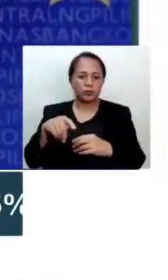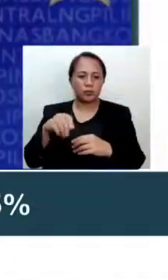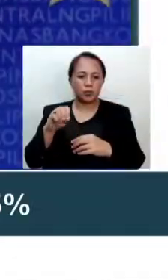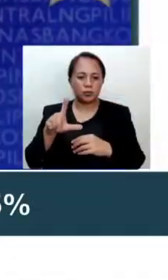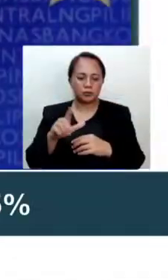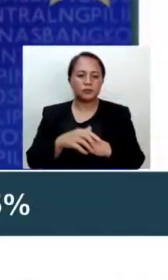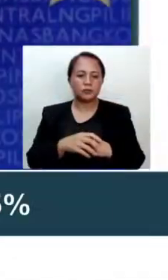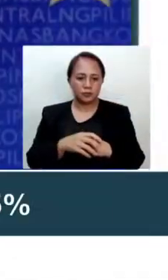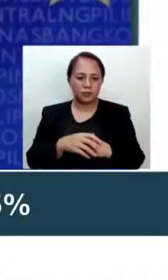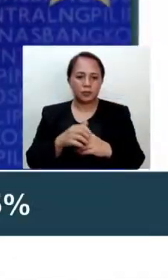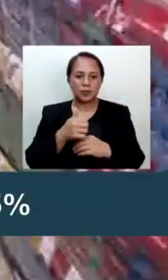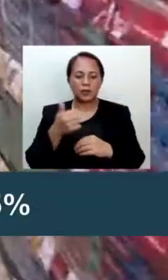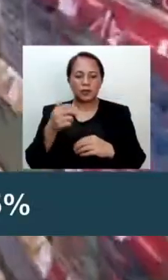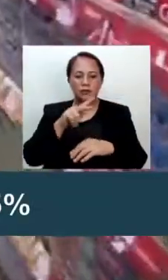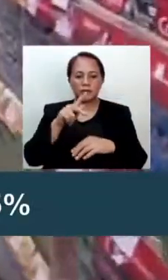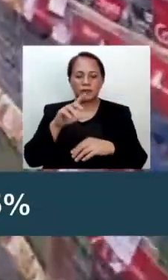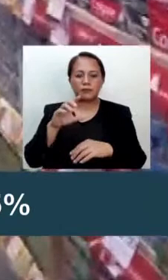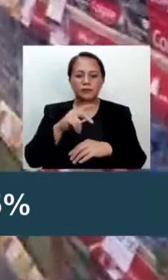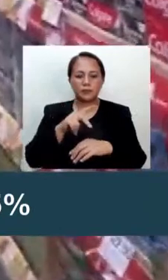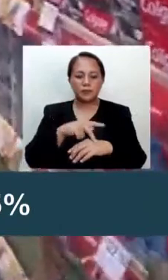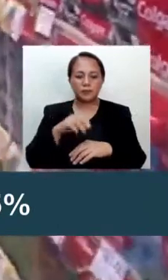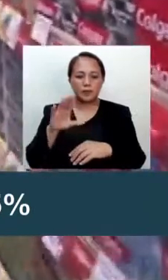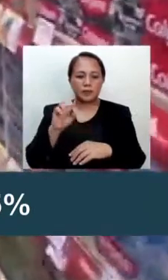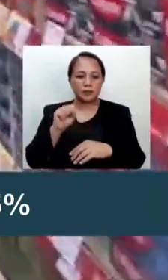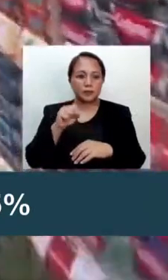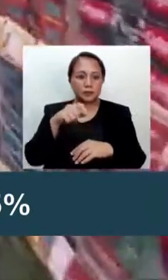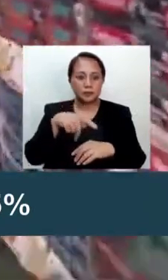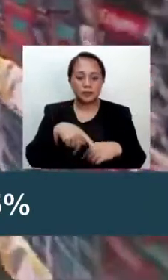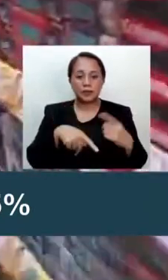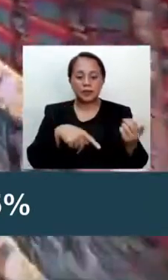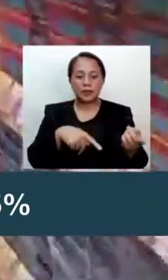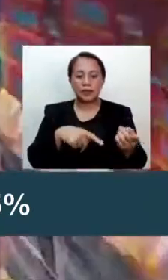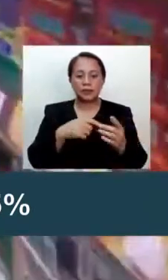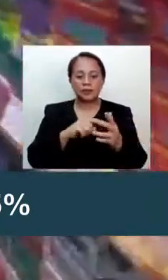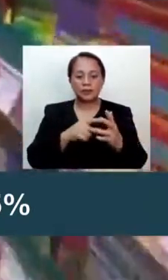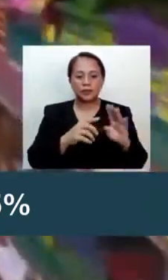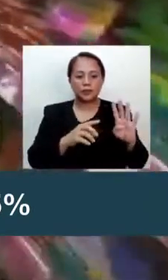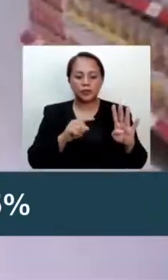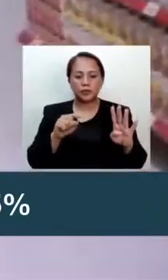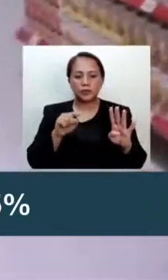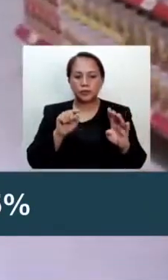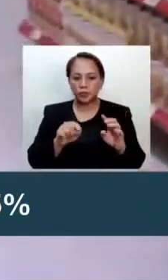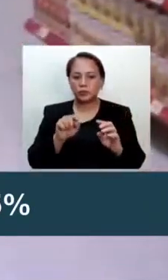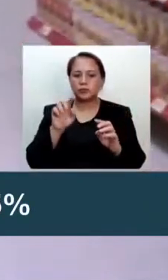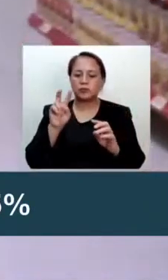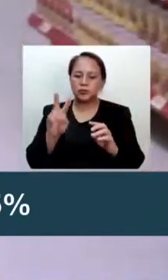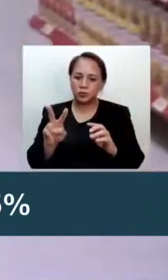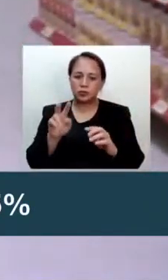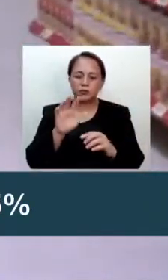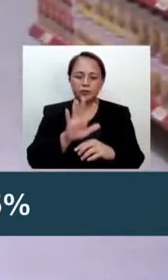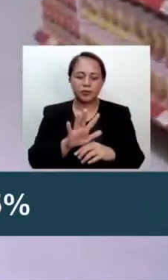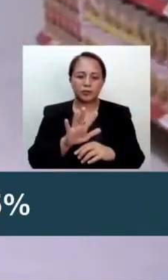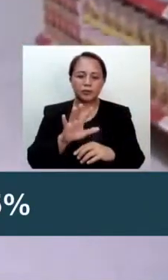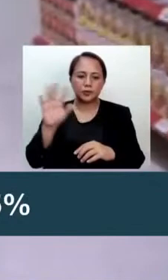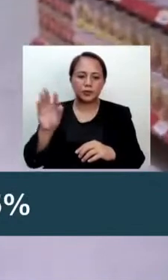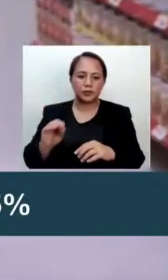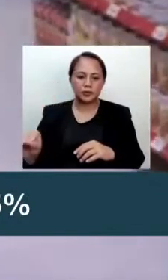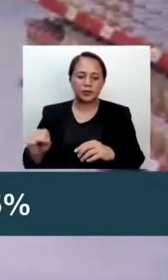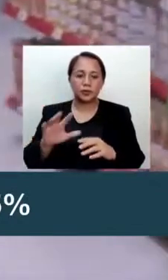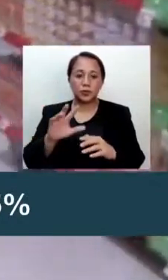And the Philippine Central Bank expects inflation to settle between 4.2 and 5% in